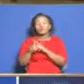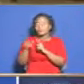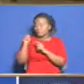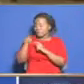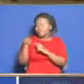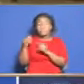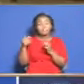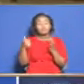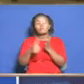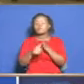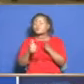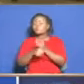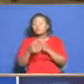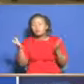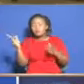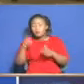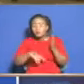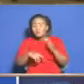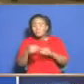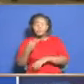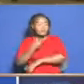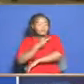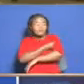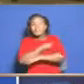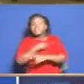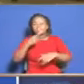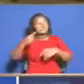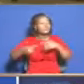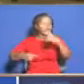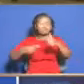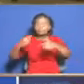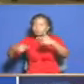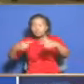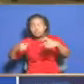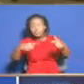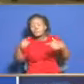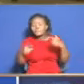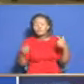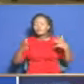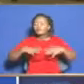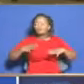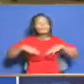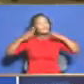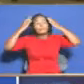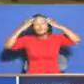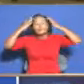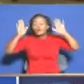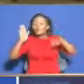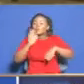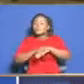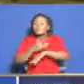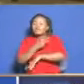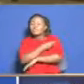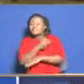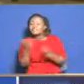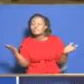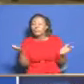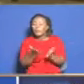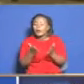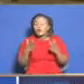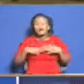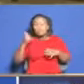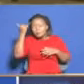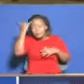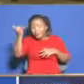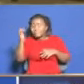right now is that vaccination is going on. The public does not know where to get the vaccine. The public does not know